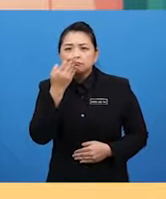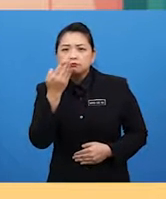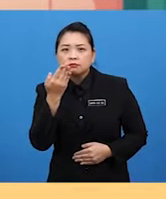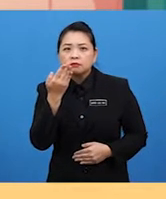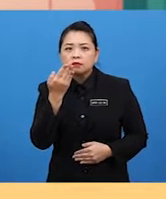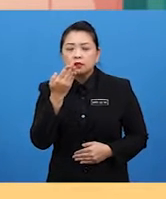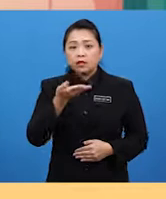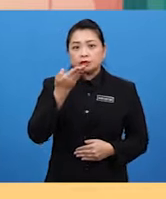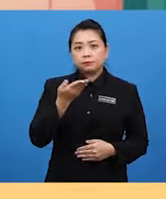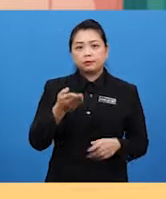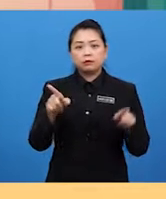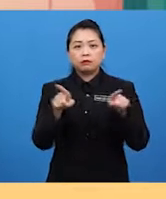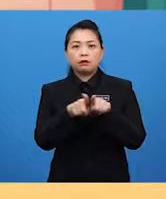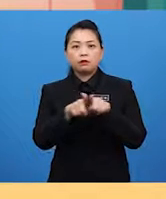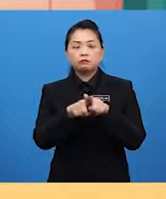Smells like bleach.